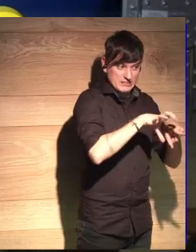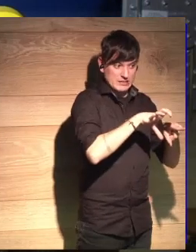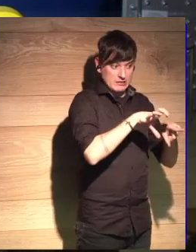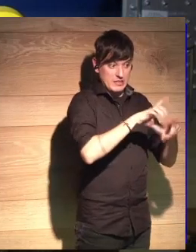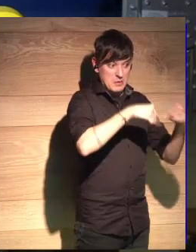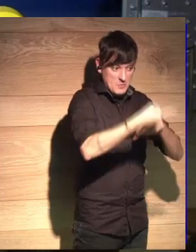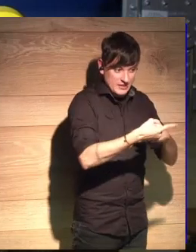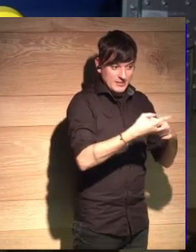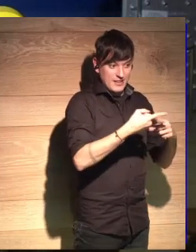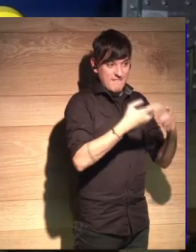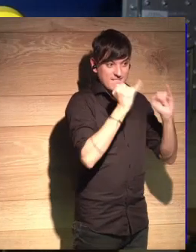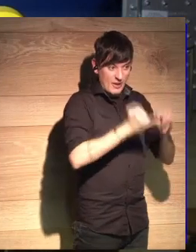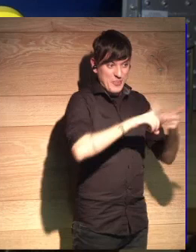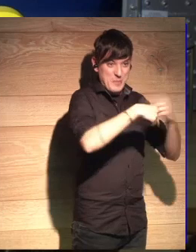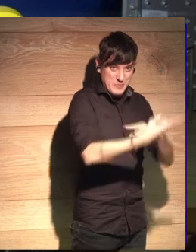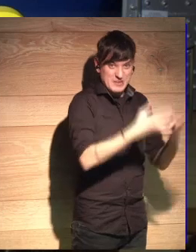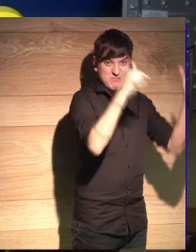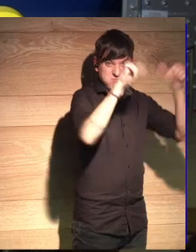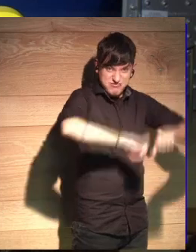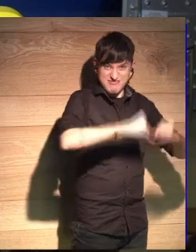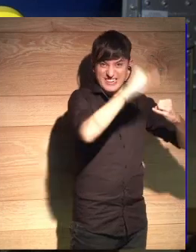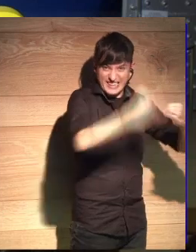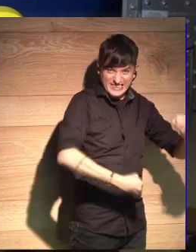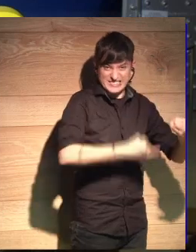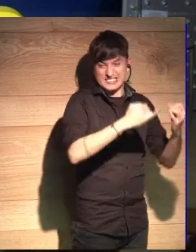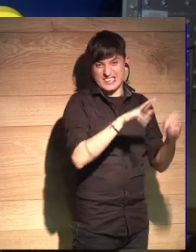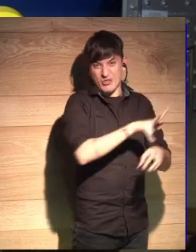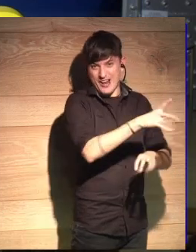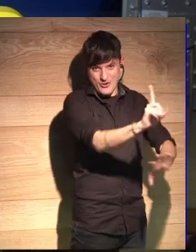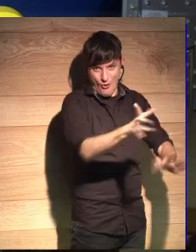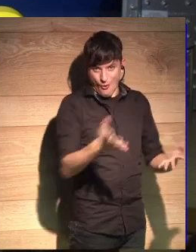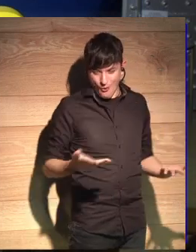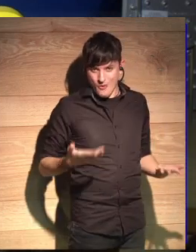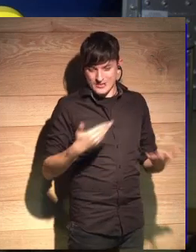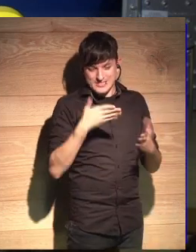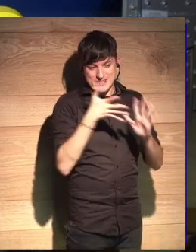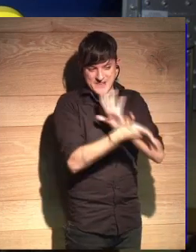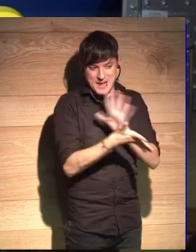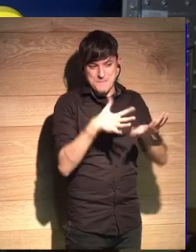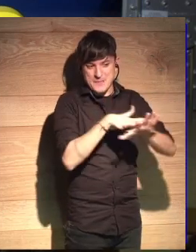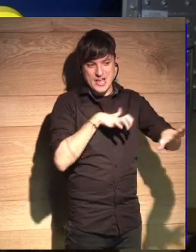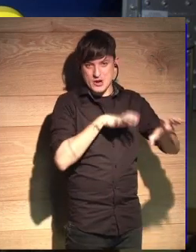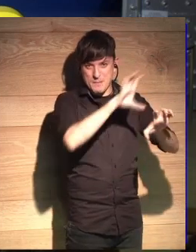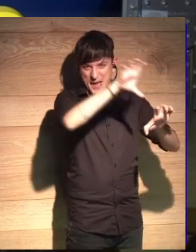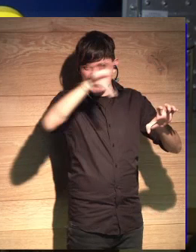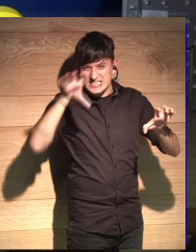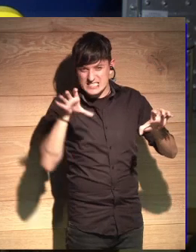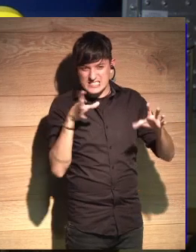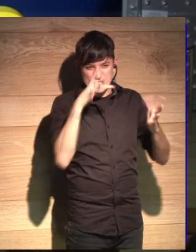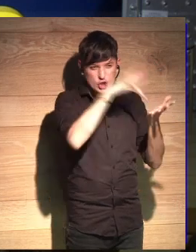political crisis. Instead, it's simply that most countries undergo national political